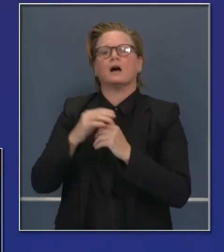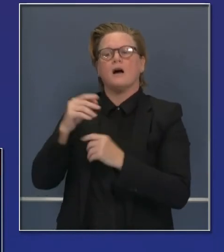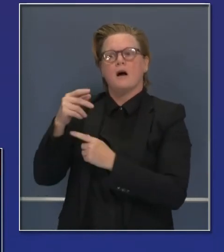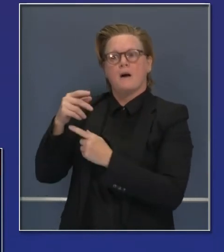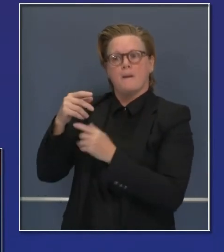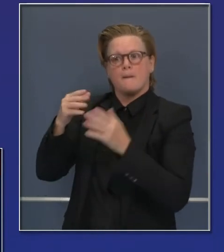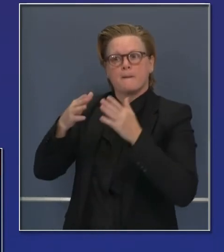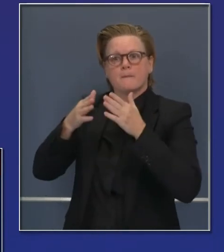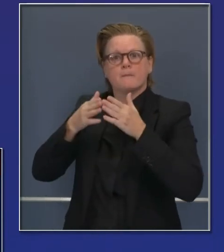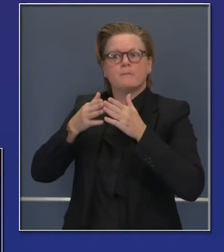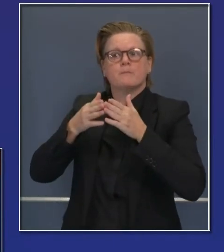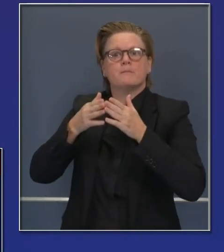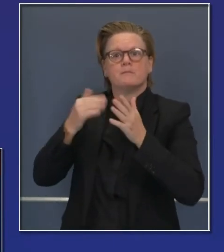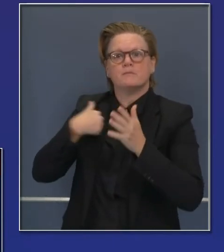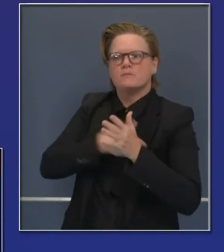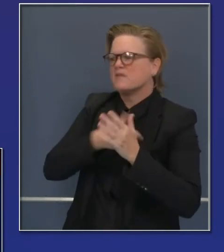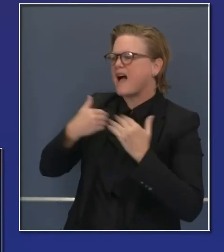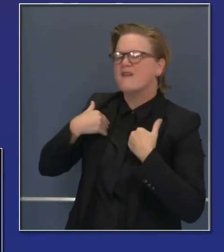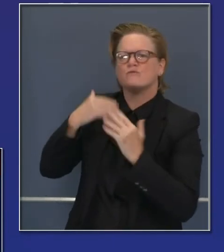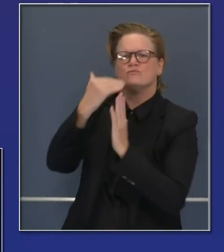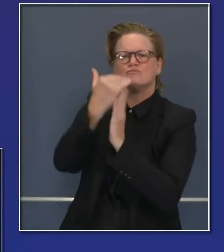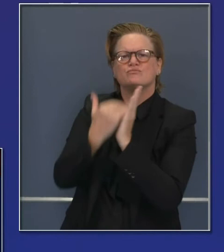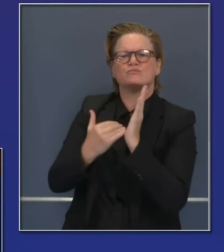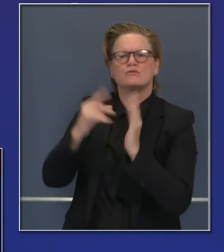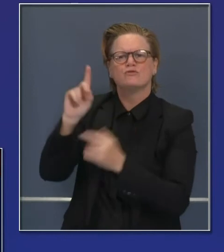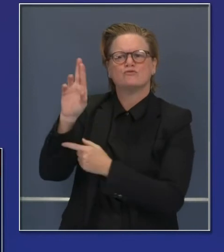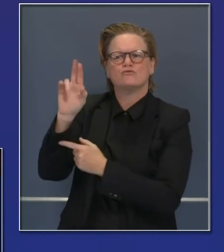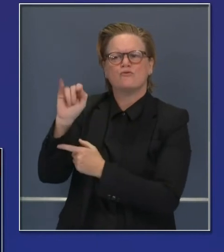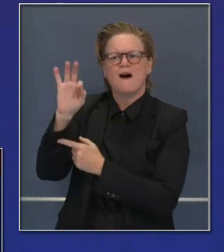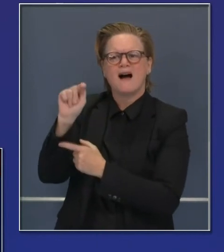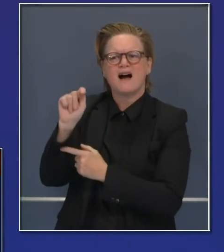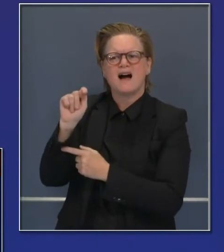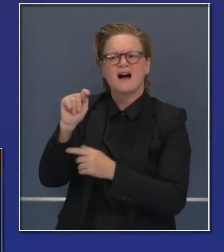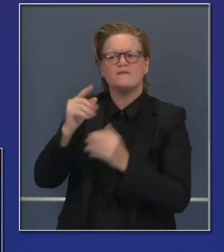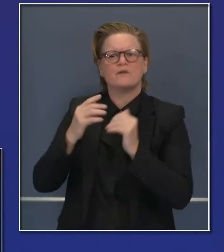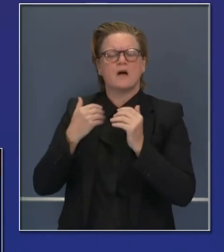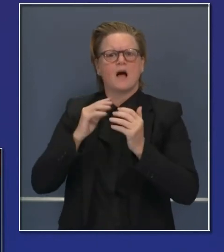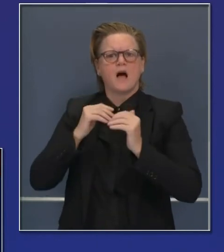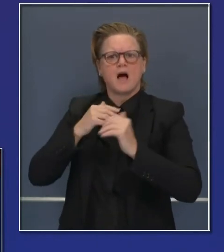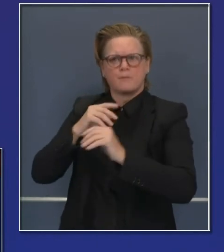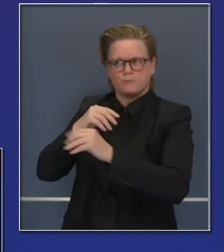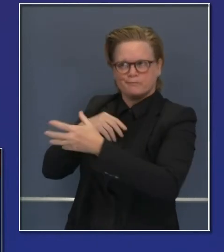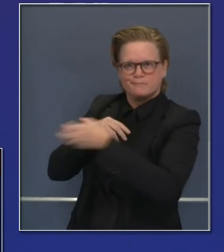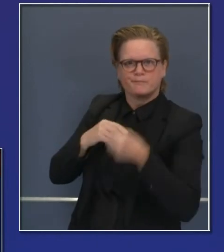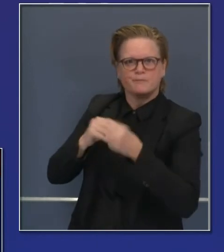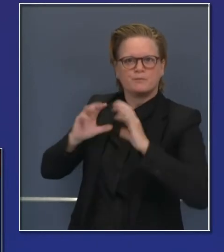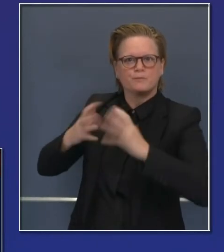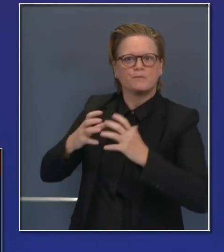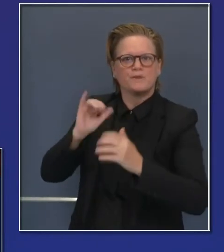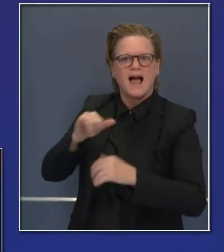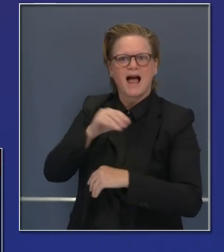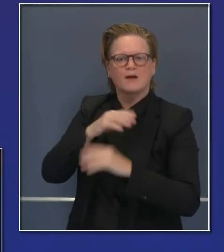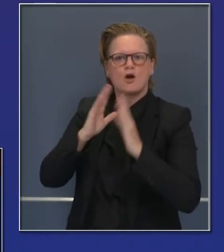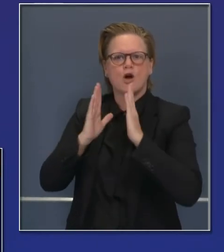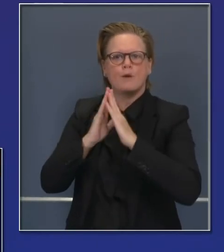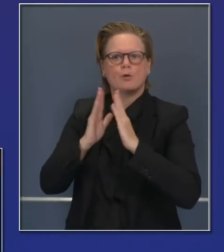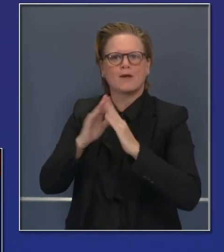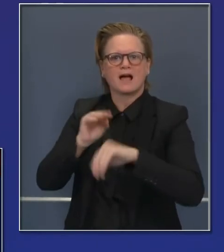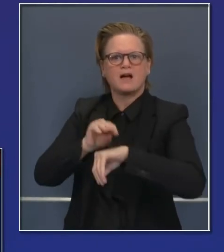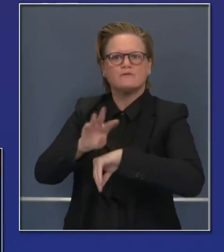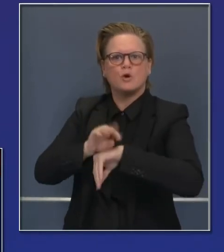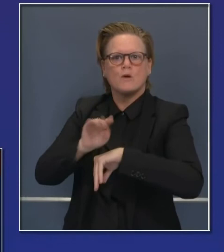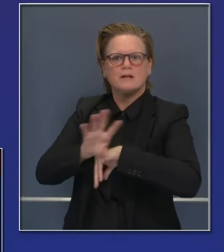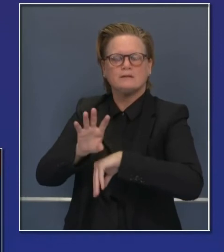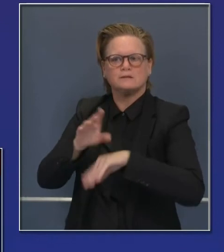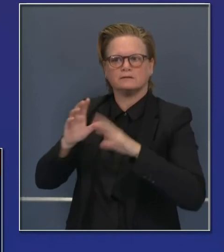community advisory committee to really talk about the nuances, the subcategories, the sub-prioritizations that